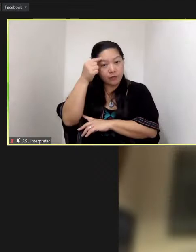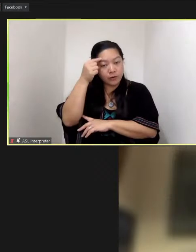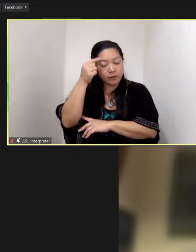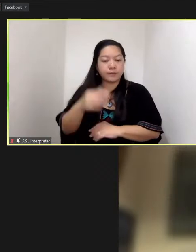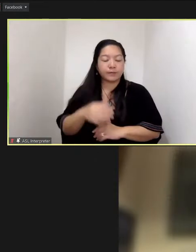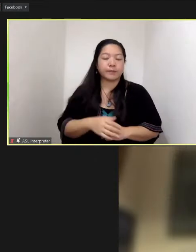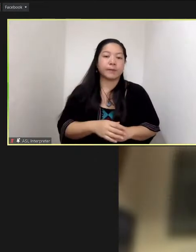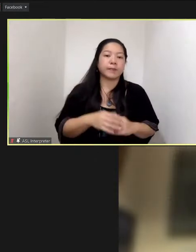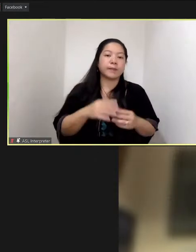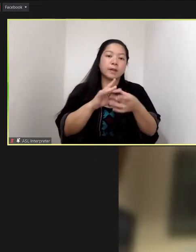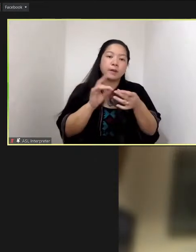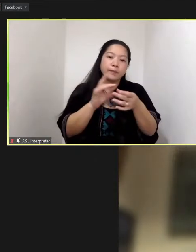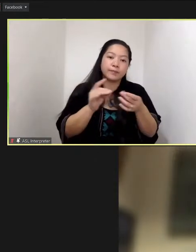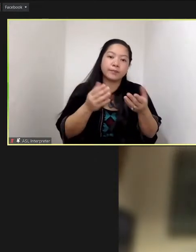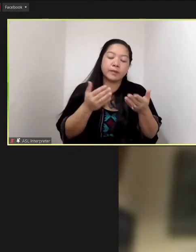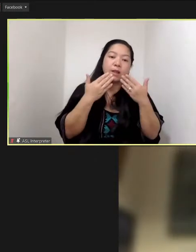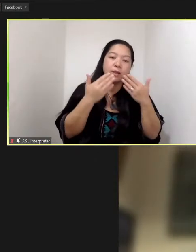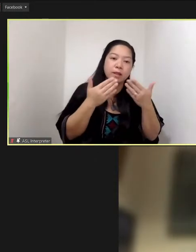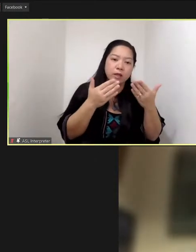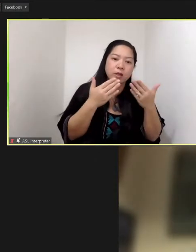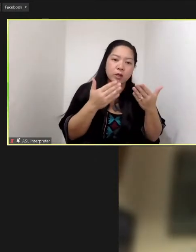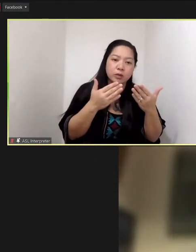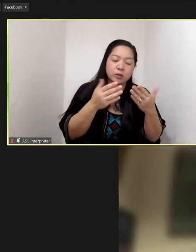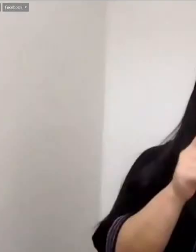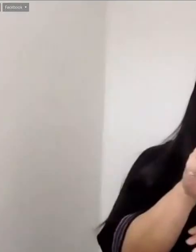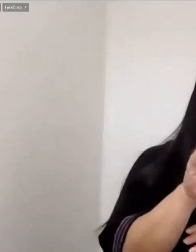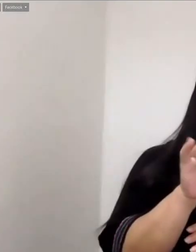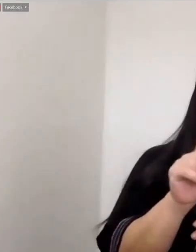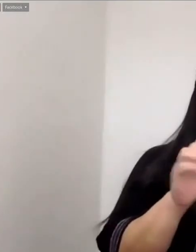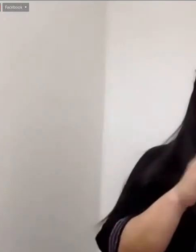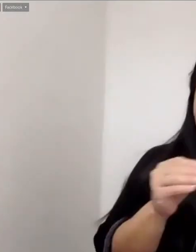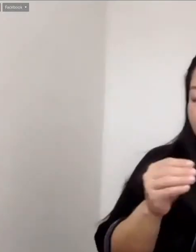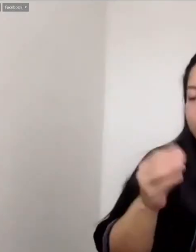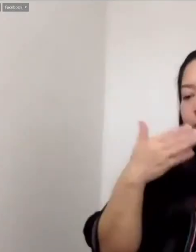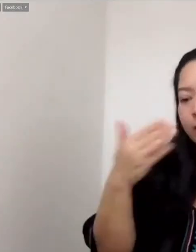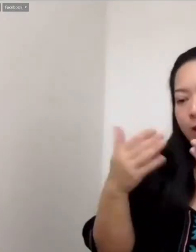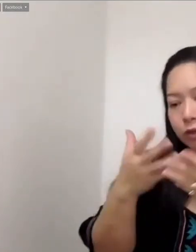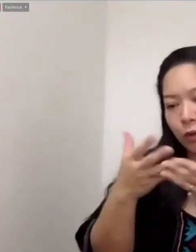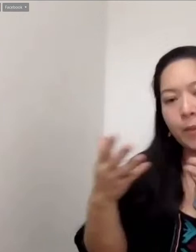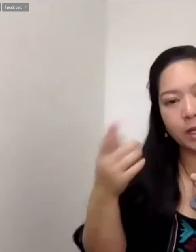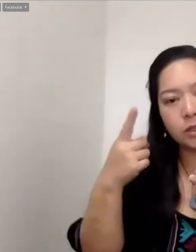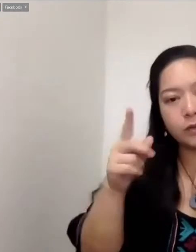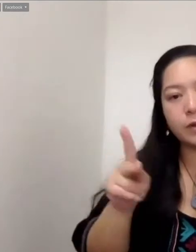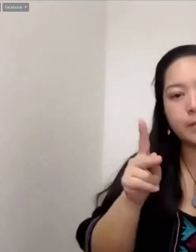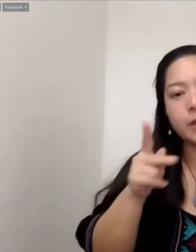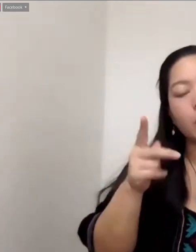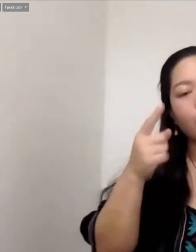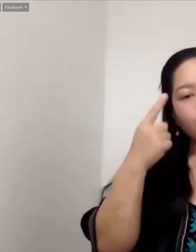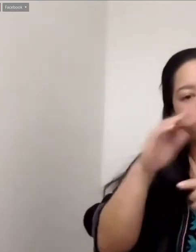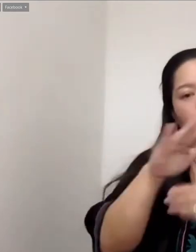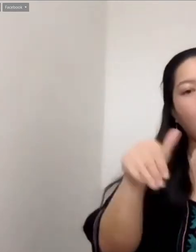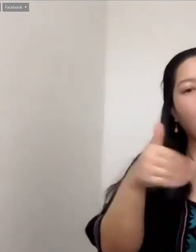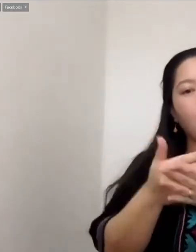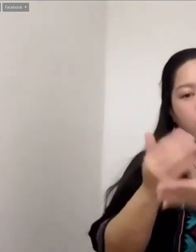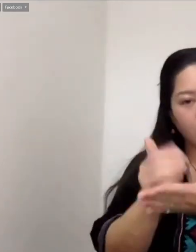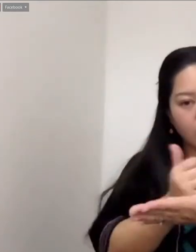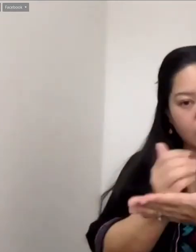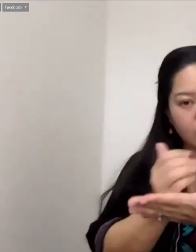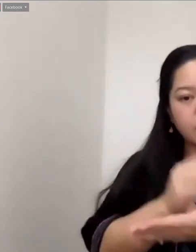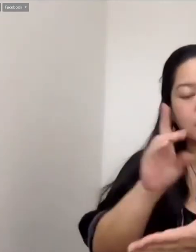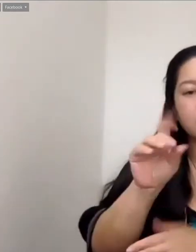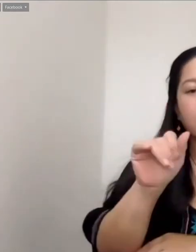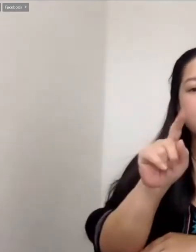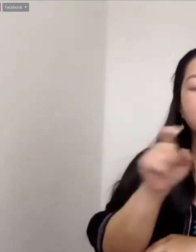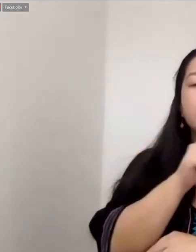very much, Crystal. Dr. Ann and Vince, thank you so much for those data. It really brings, I